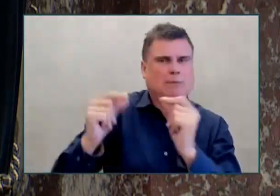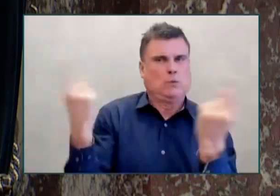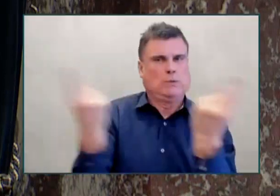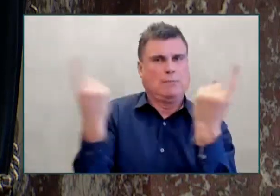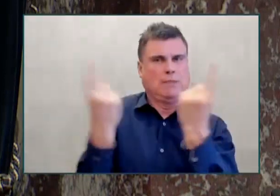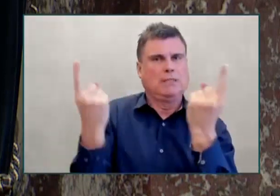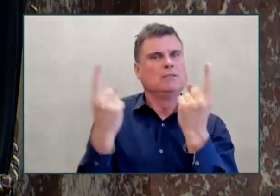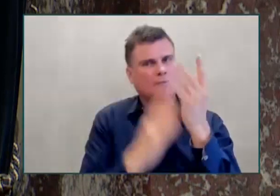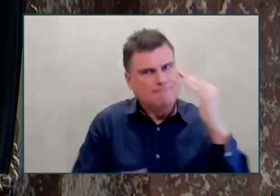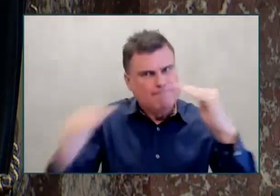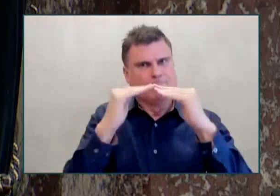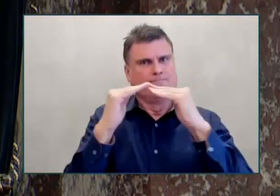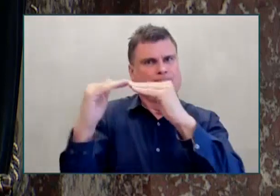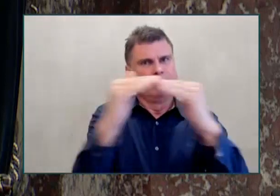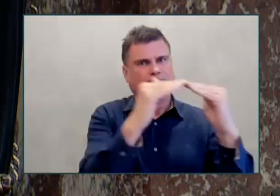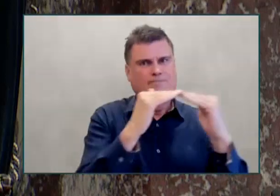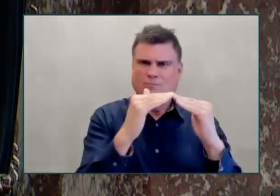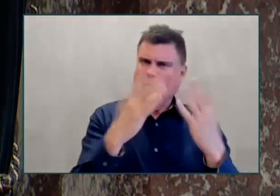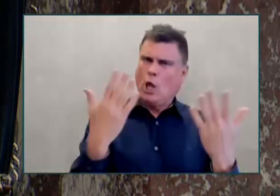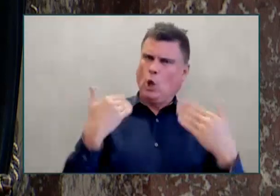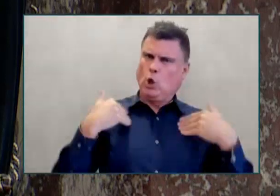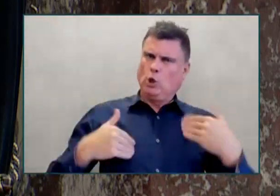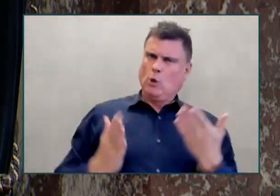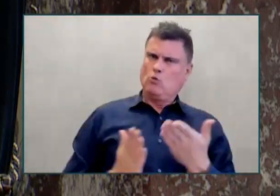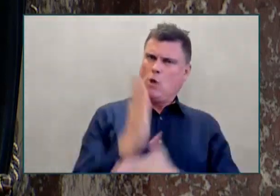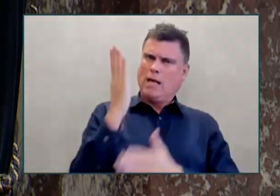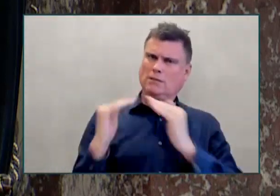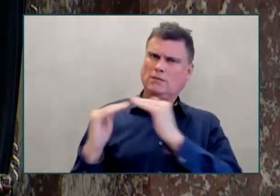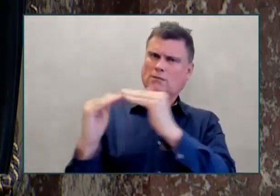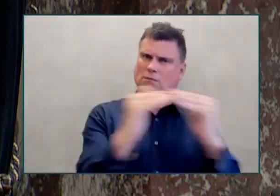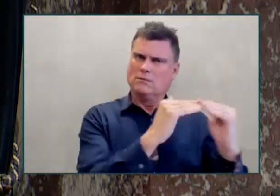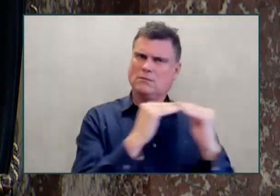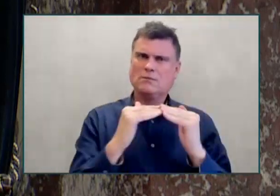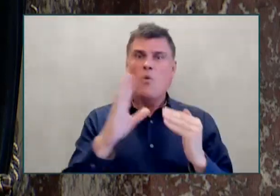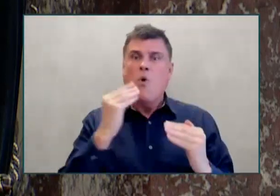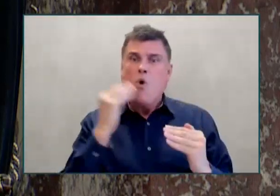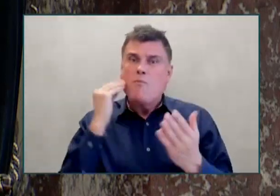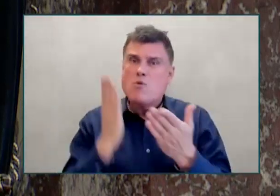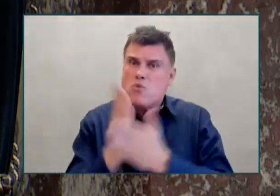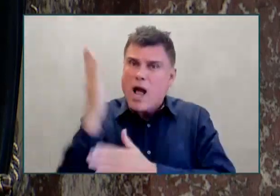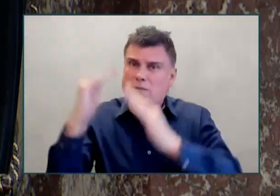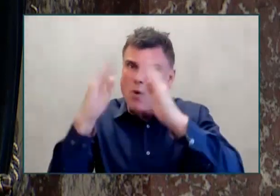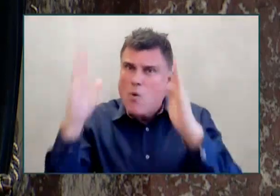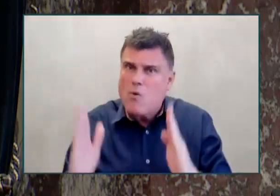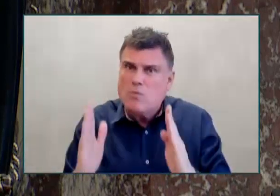workplace, demanding the government decide with people instead of corporations.